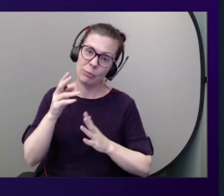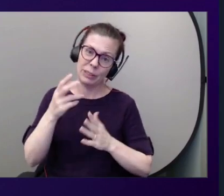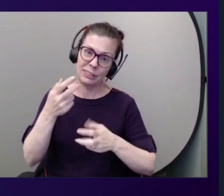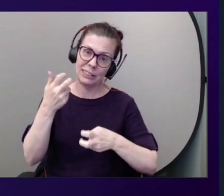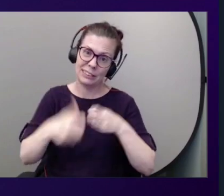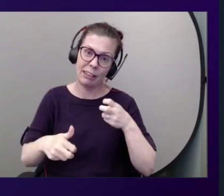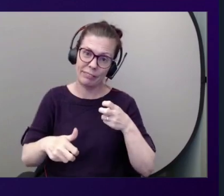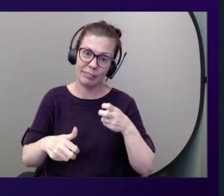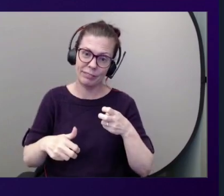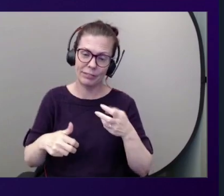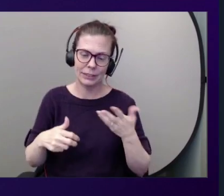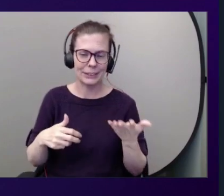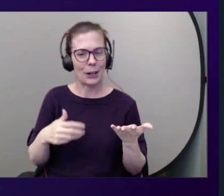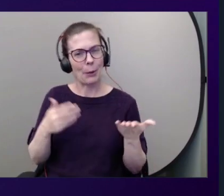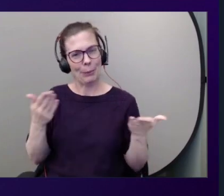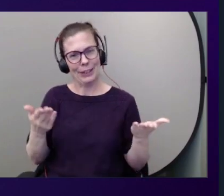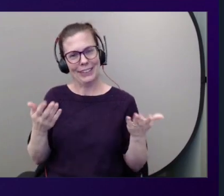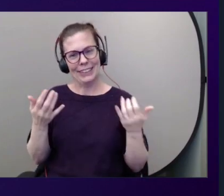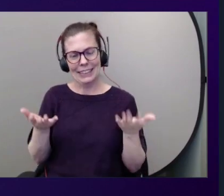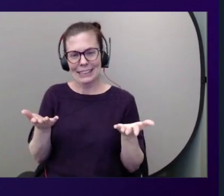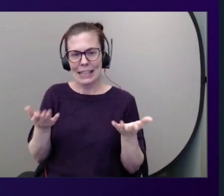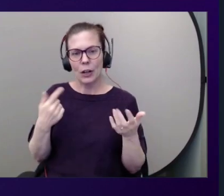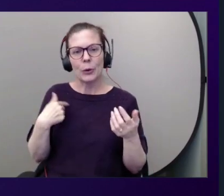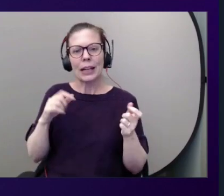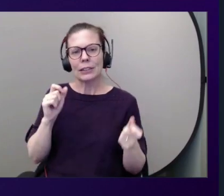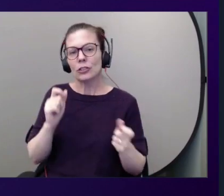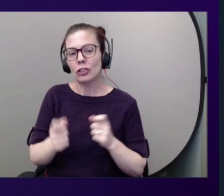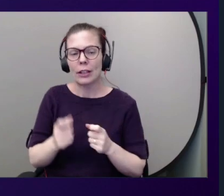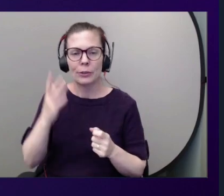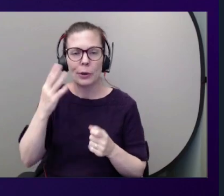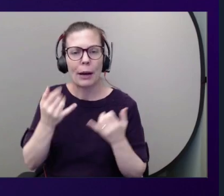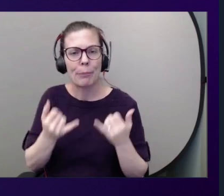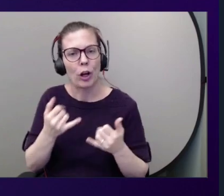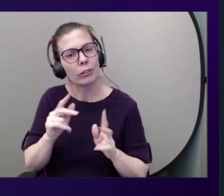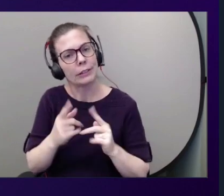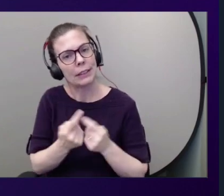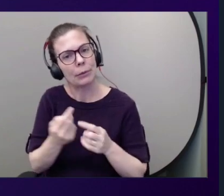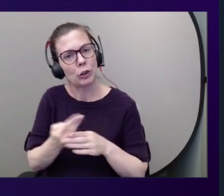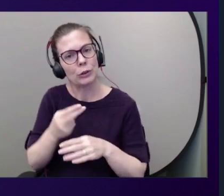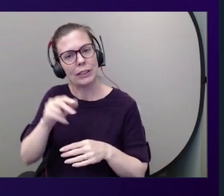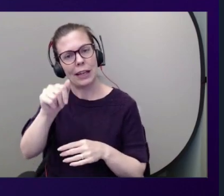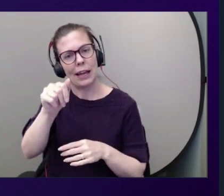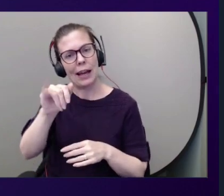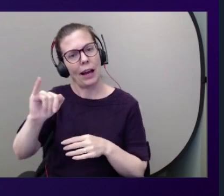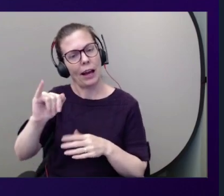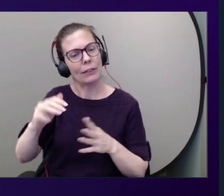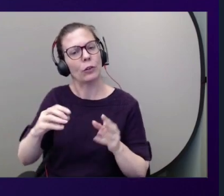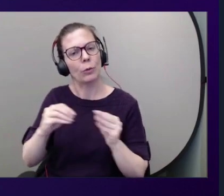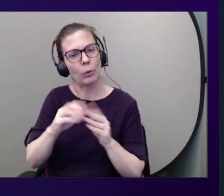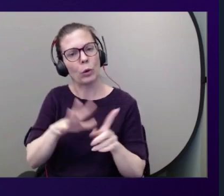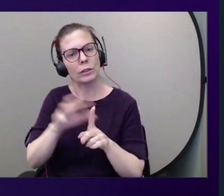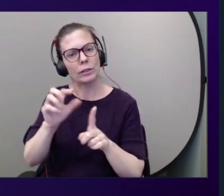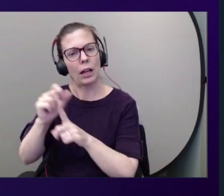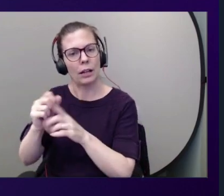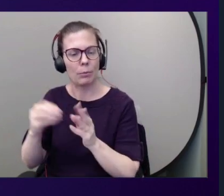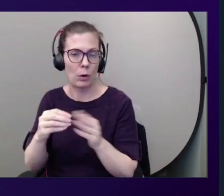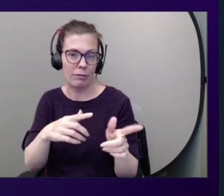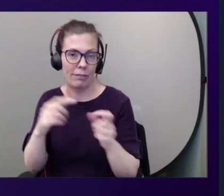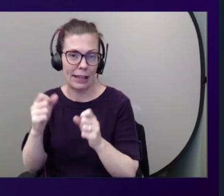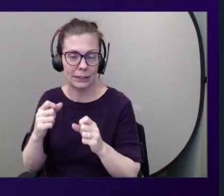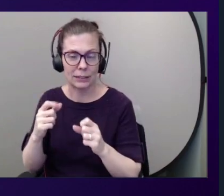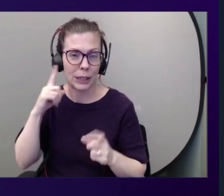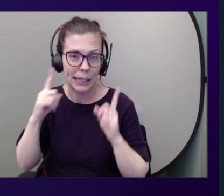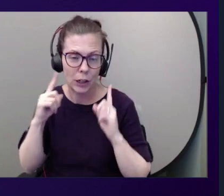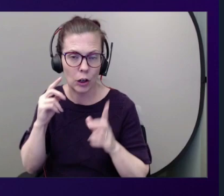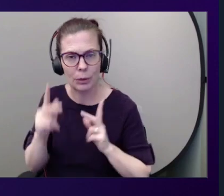but this has been able to be changed because modern teams are using AI to get more done and faster. We always hear people saying, do more